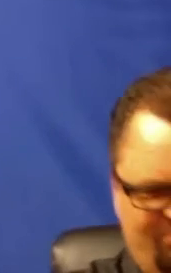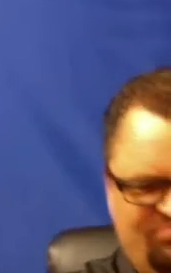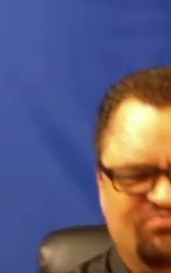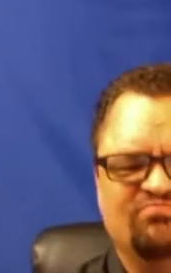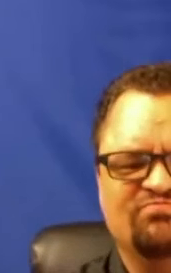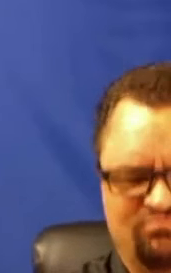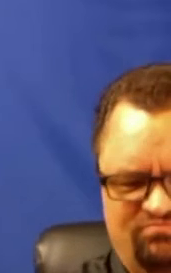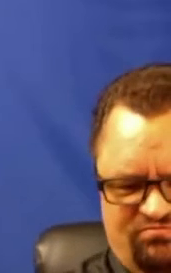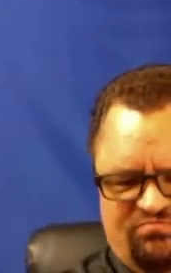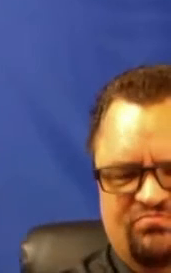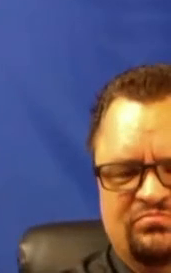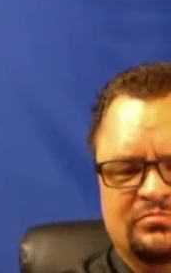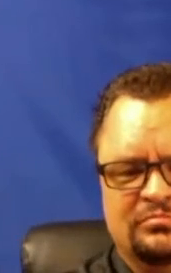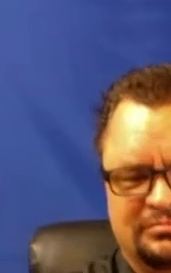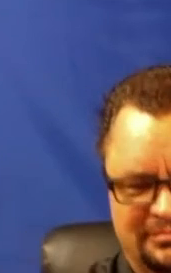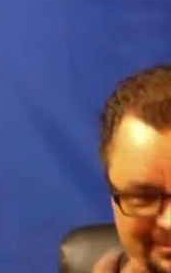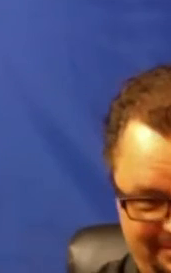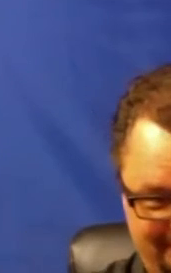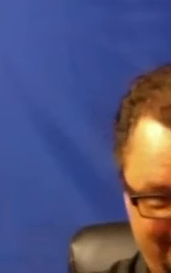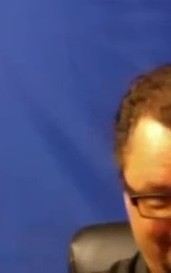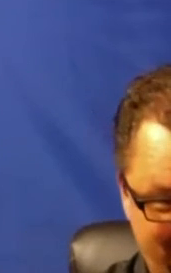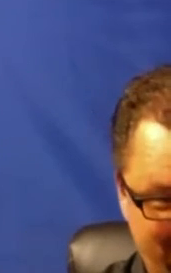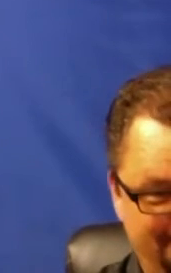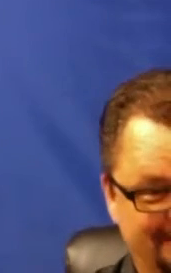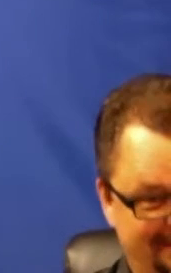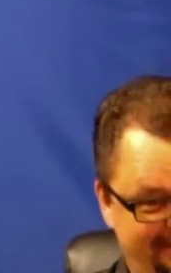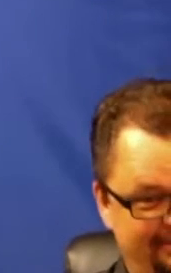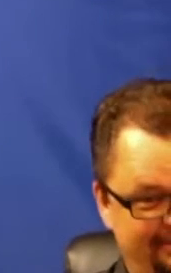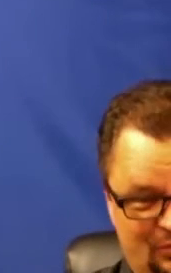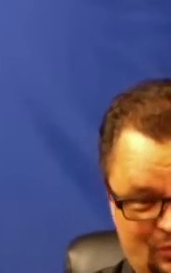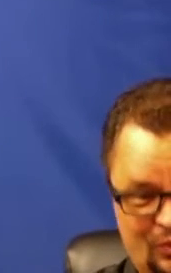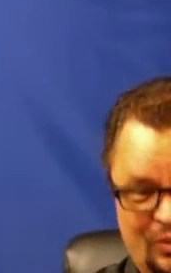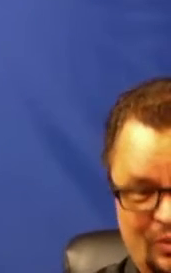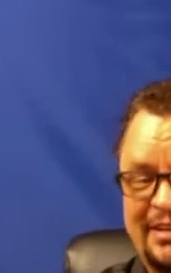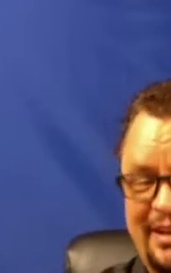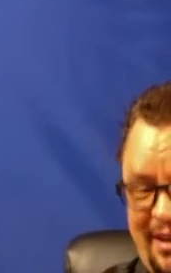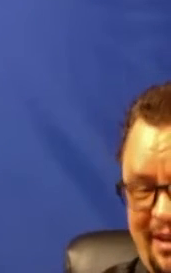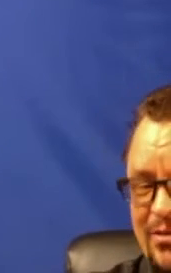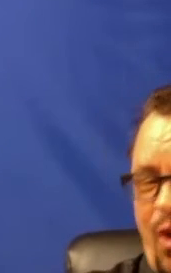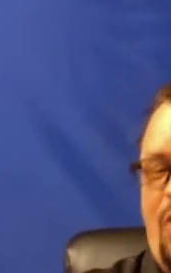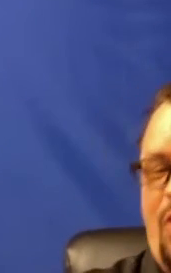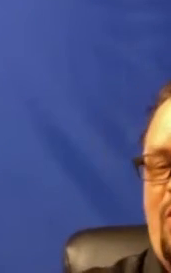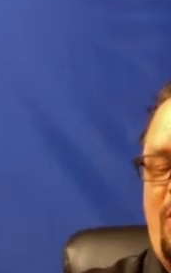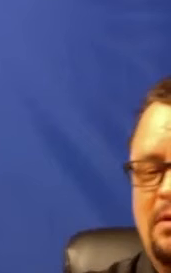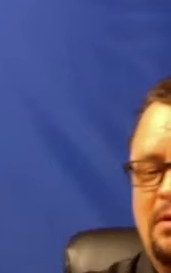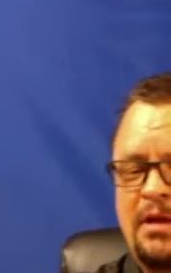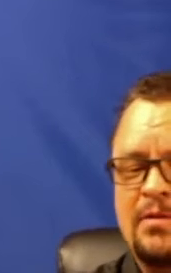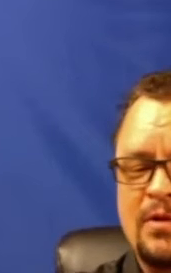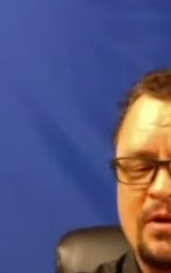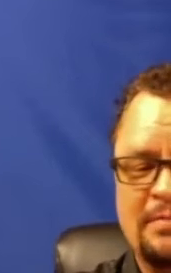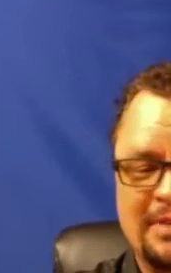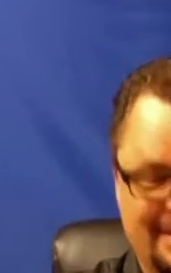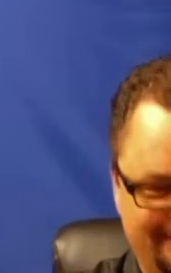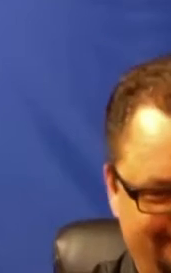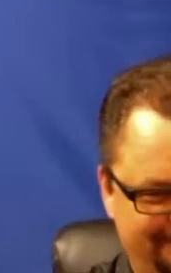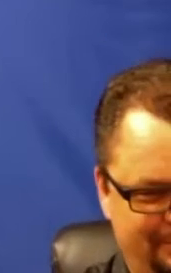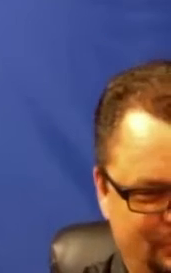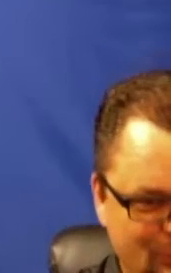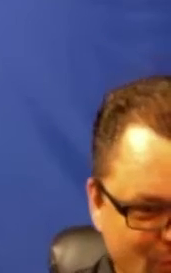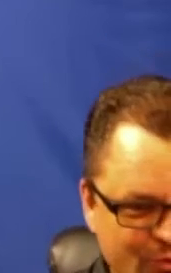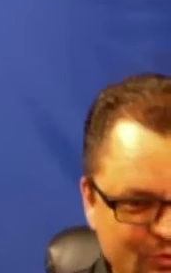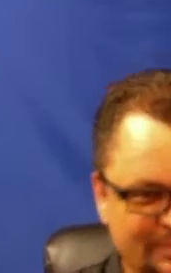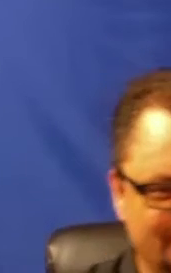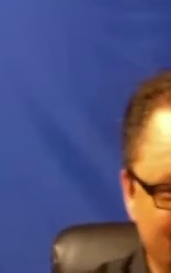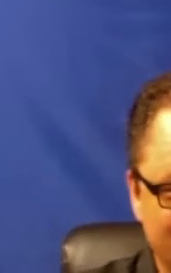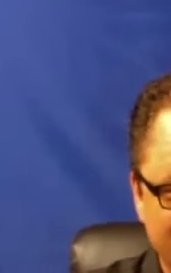from the student perspective and from the staff perspective. So just not having to send people home just because of